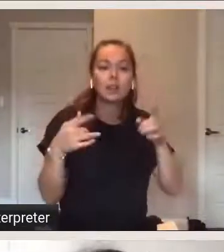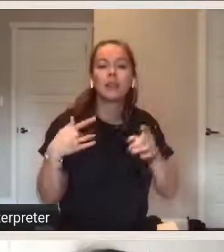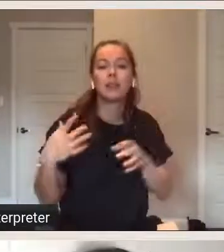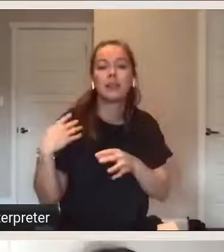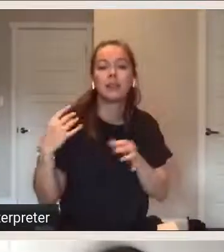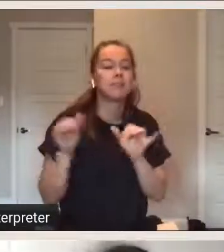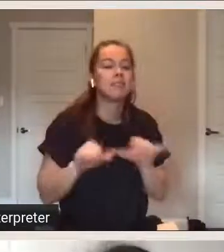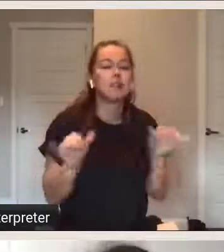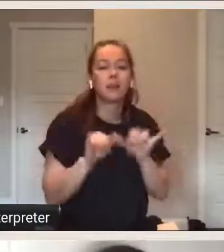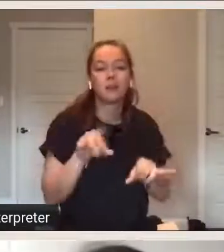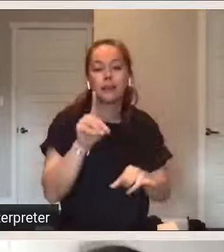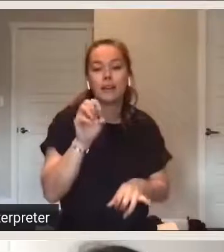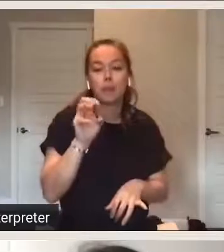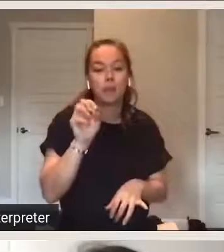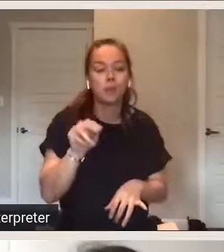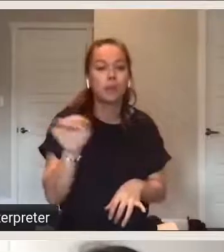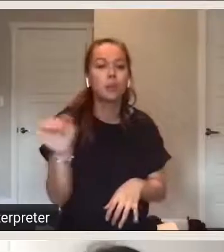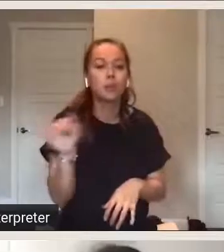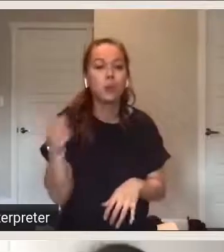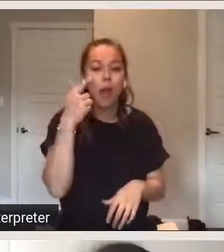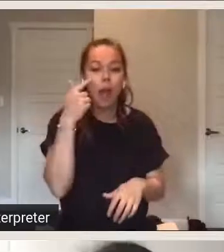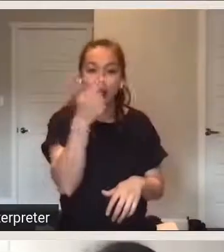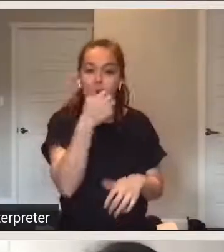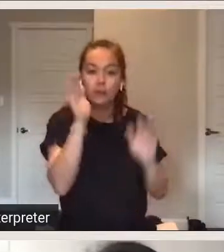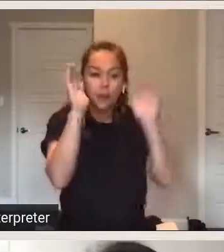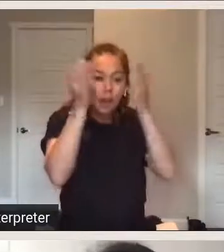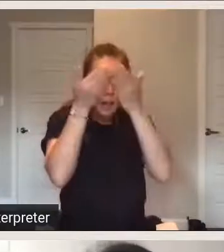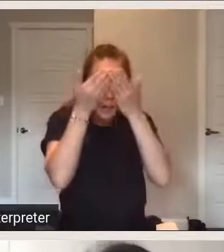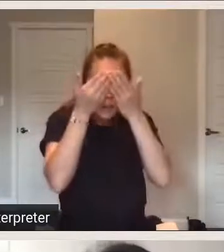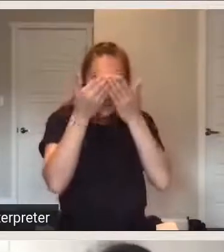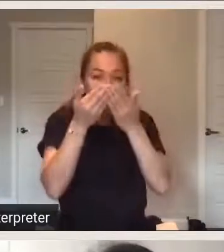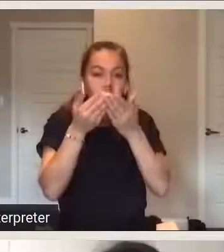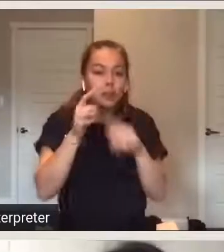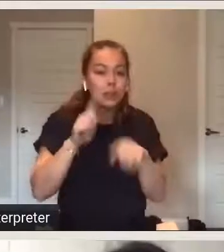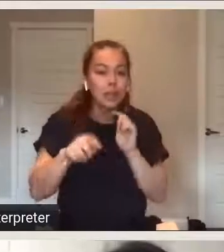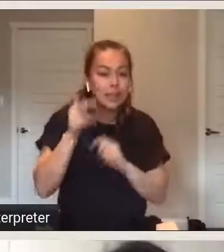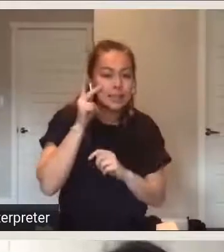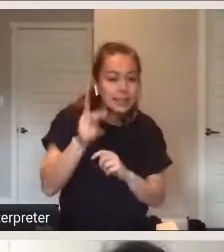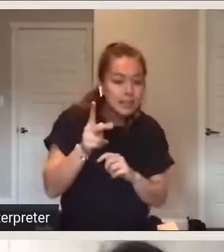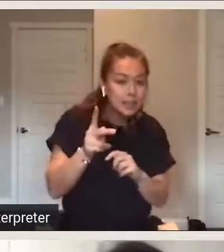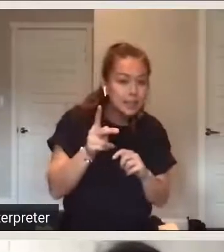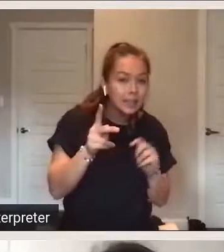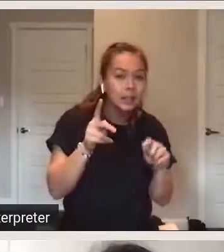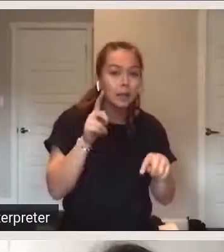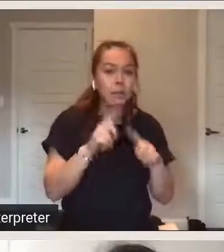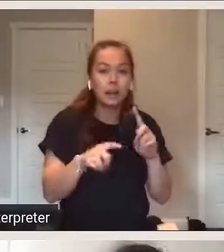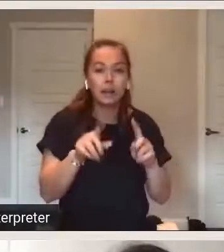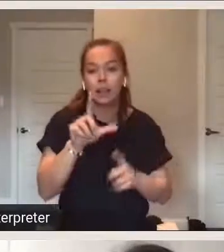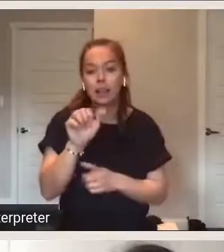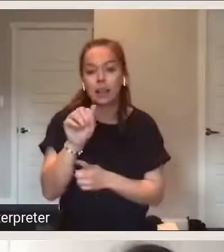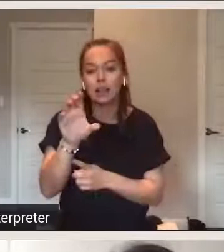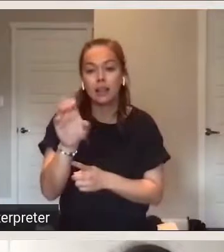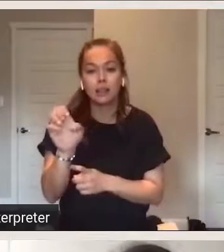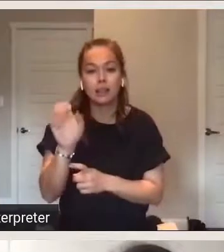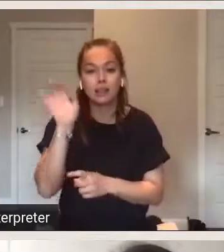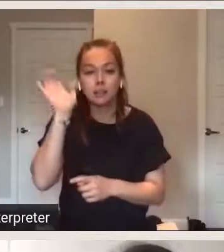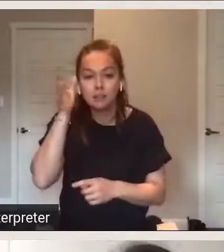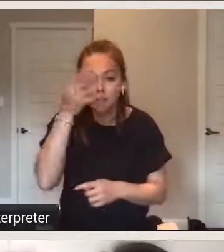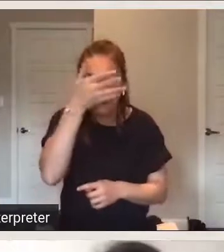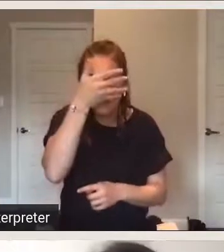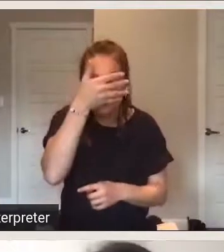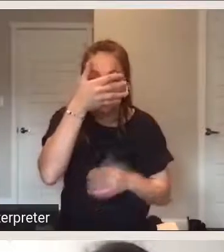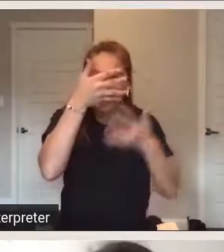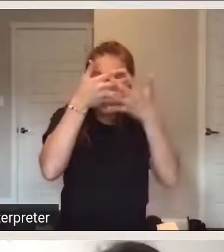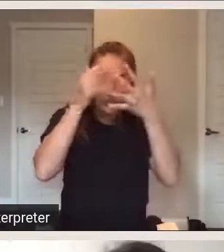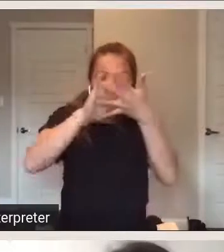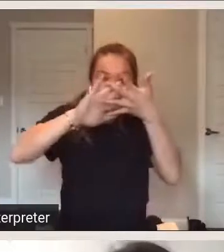the idea of covering the eyes was, you can't see it because it's black, but it's lace, and so that would have been a nod to the